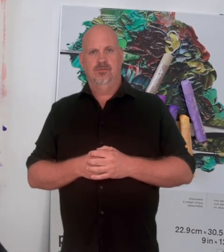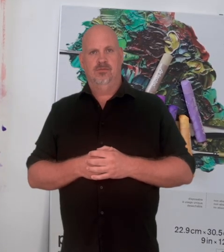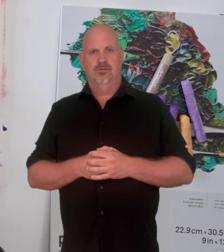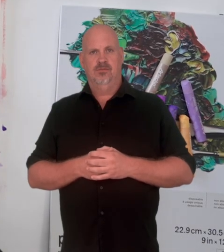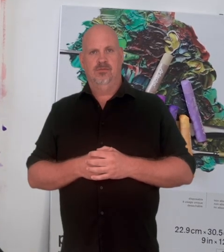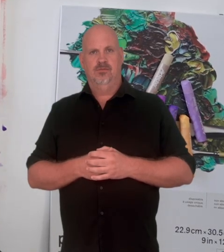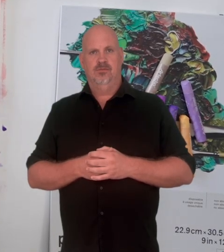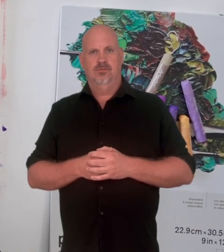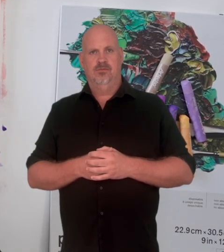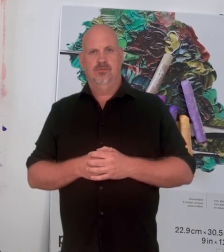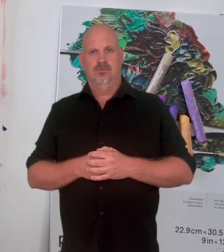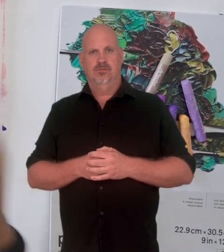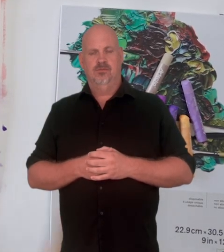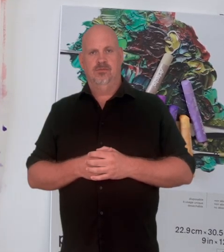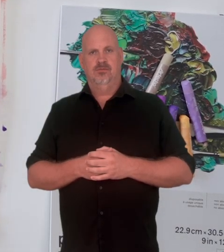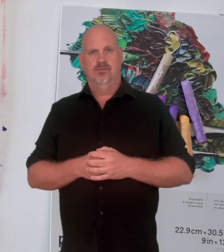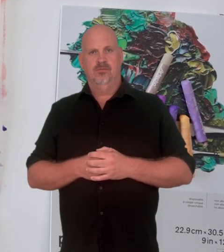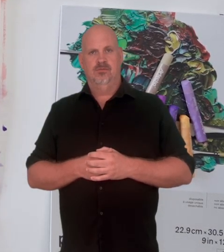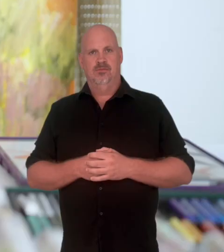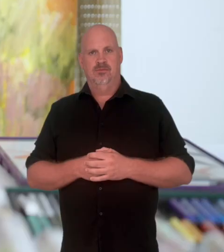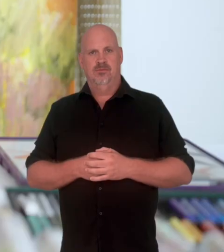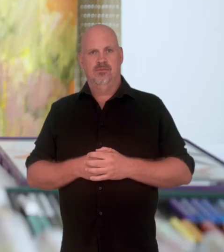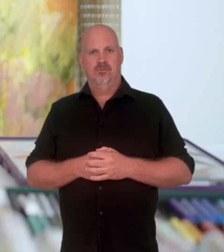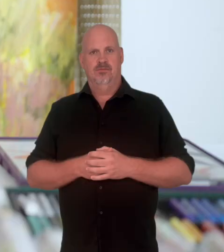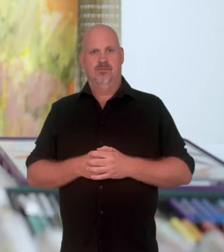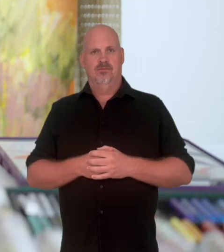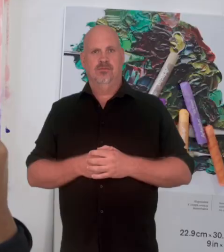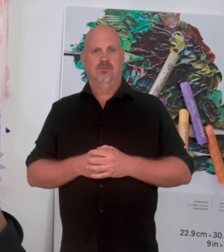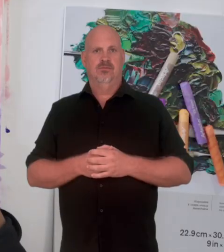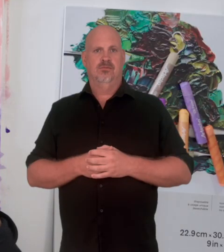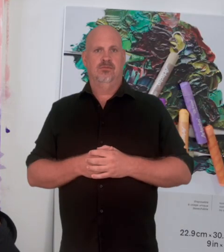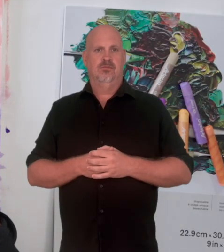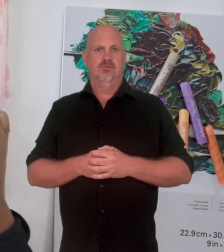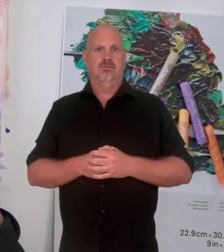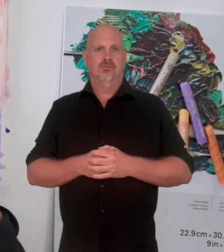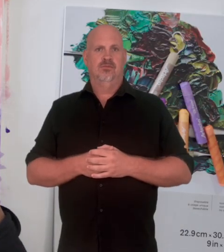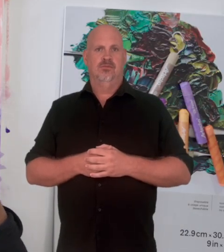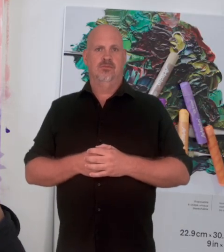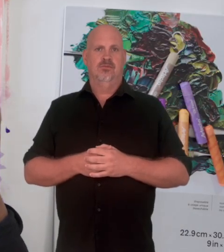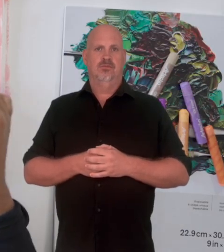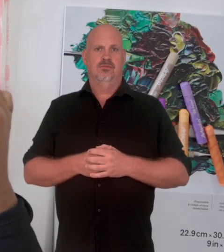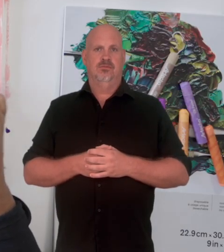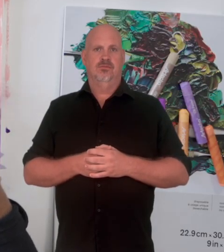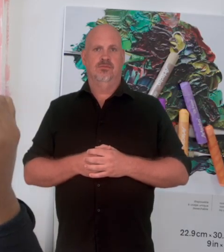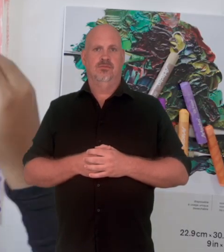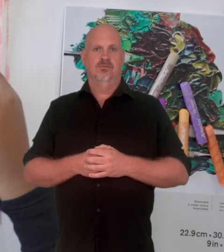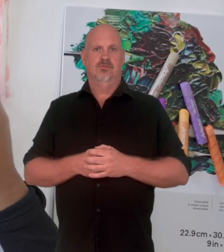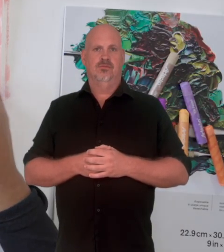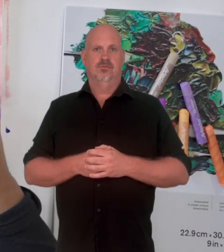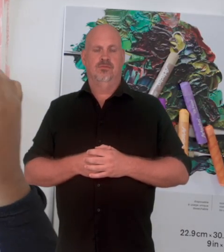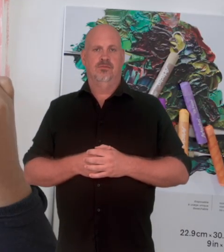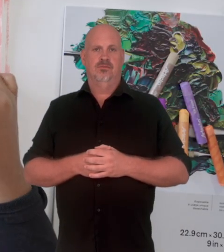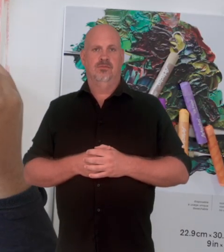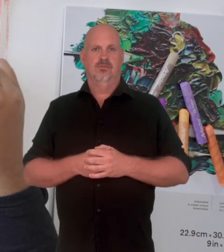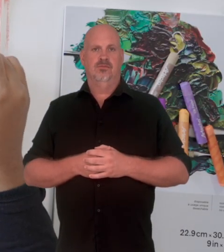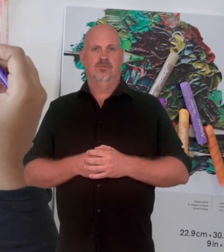Back to purple. Also, if you want to swap